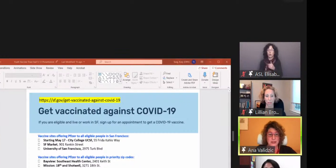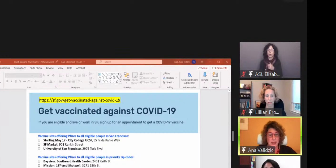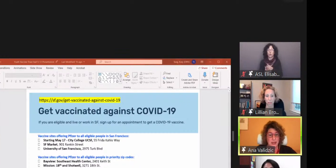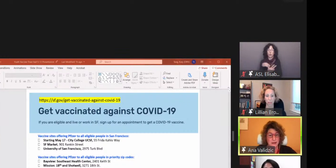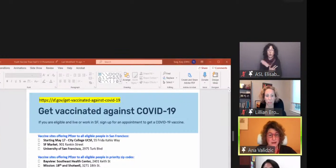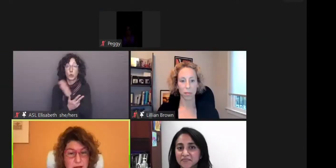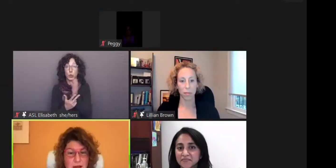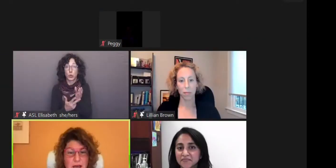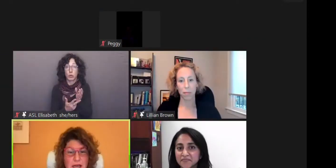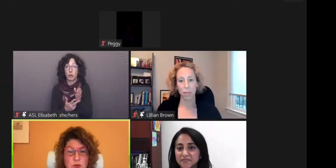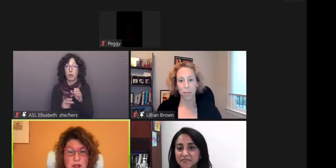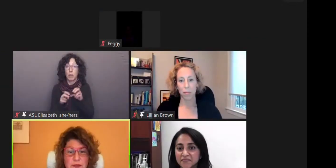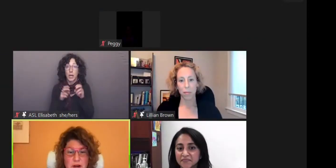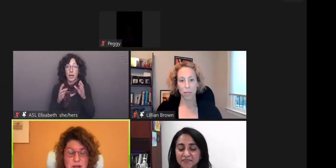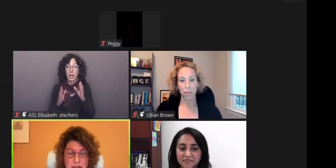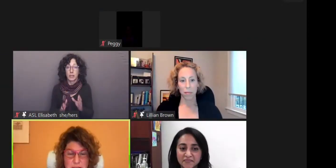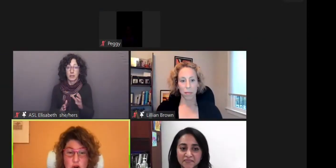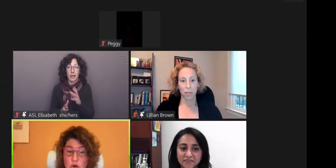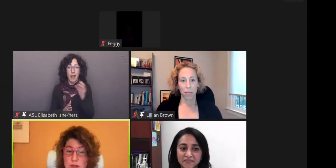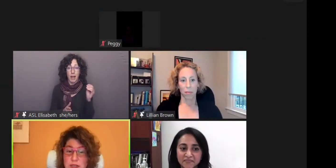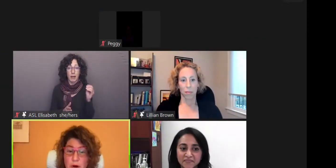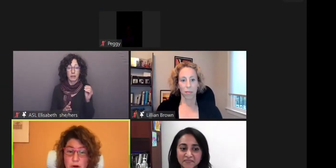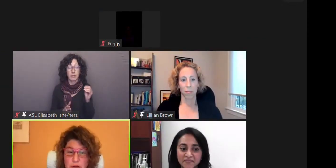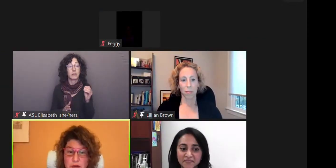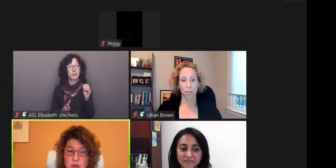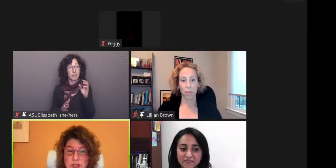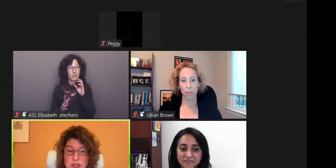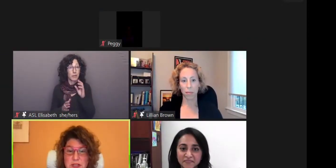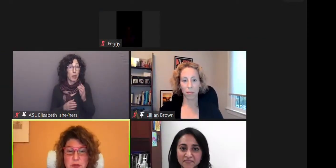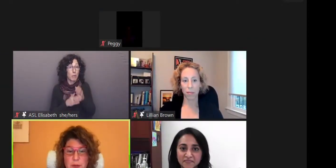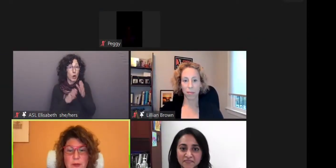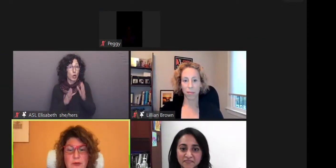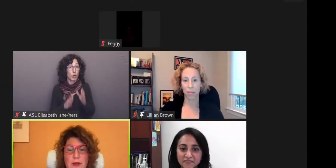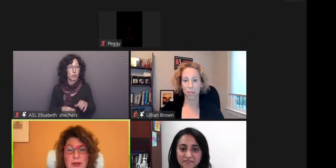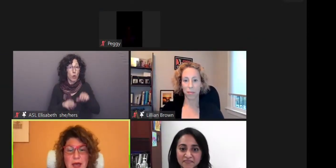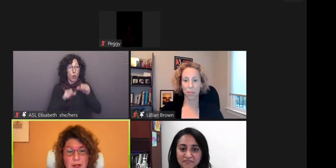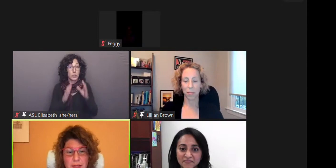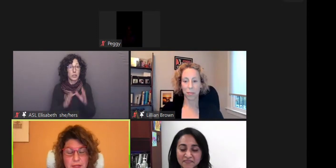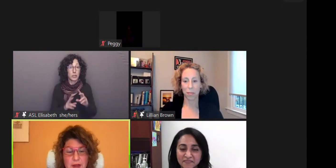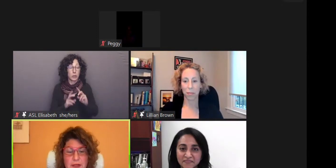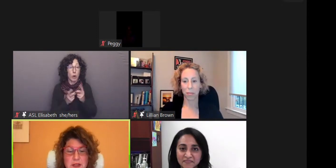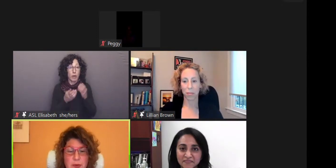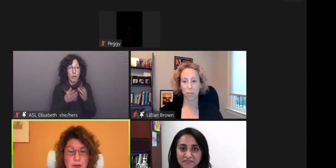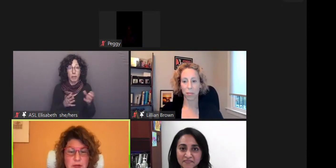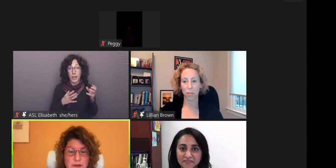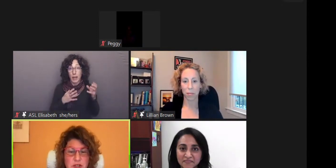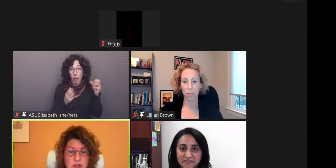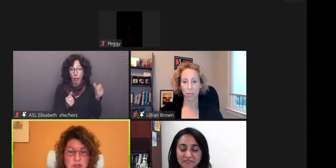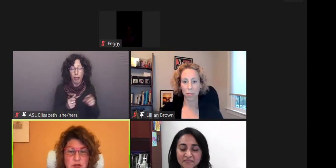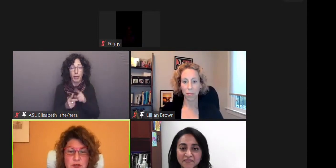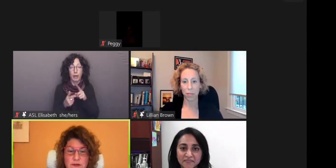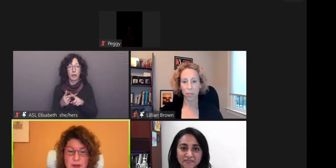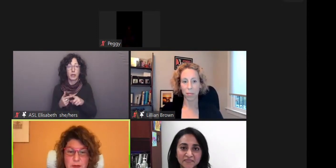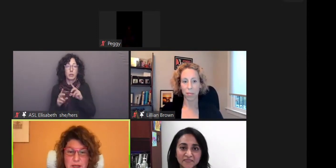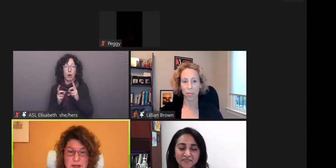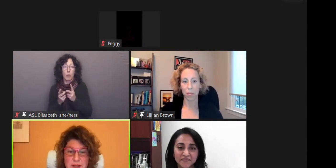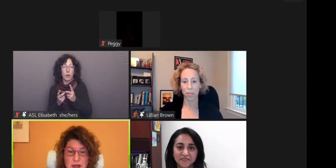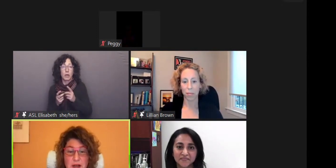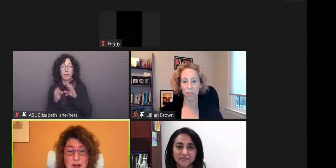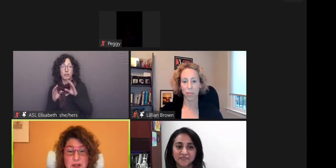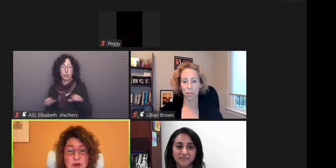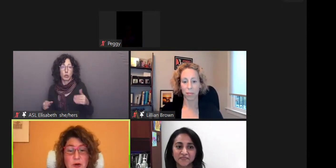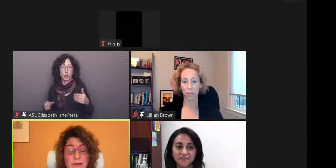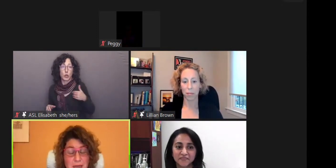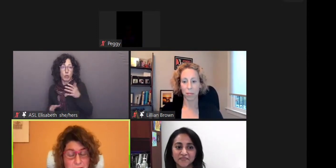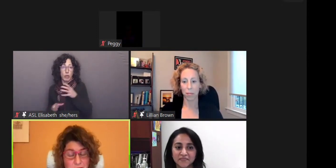with us tonight, as well as our hosting partners, which is the Department of Public Health, the Department of Children, Youth, and Families,